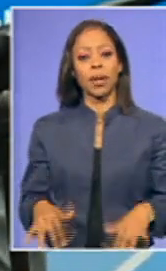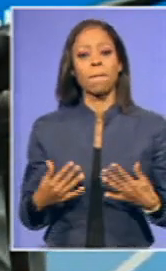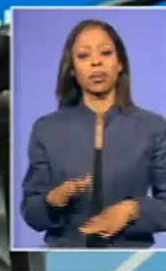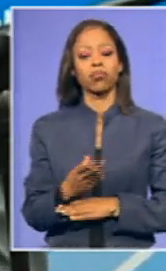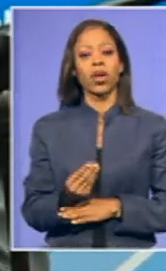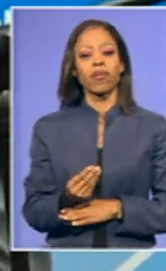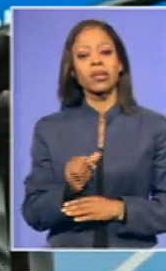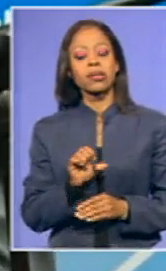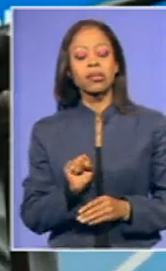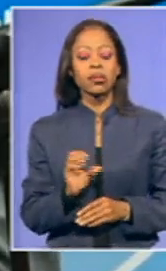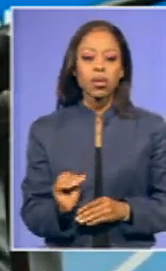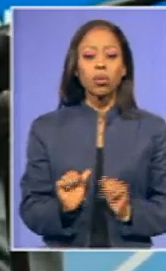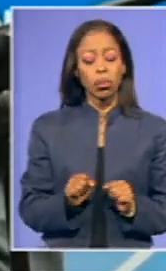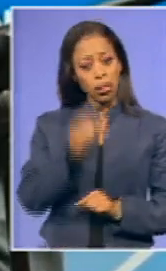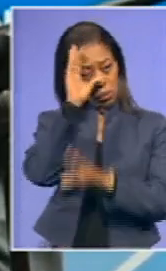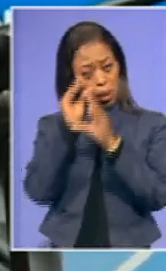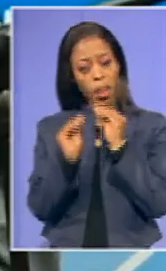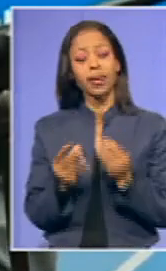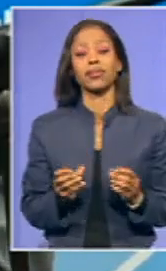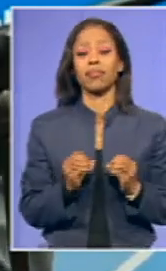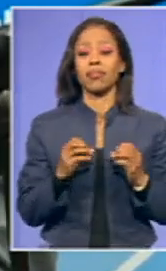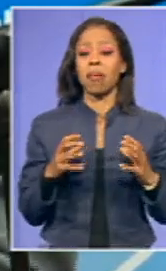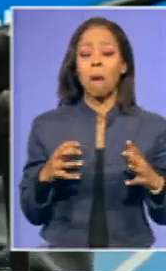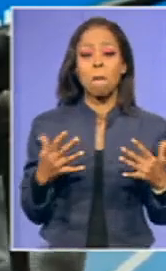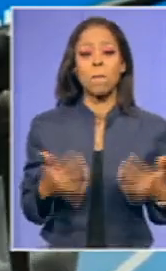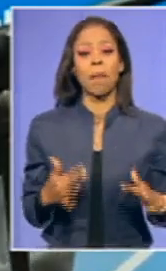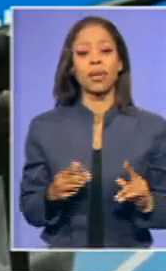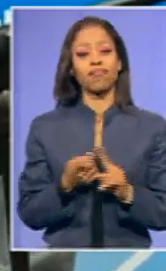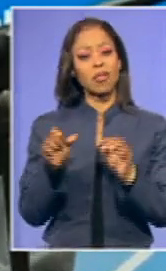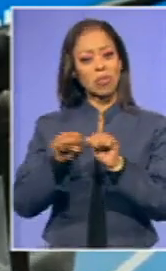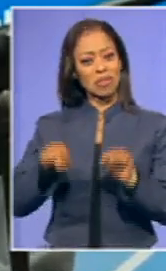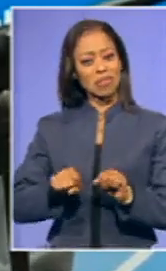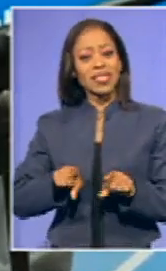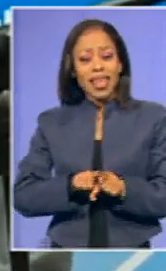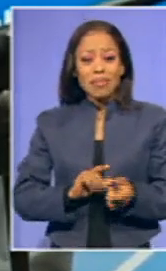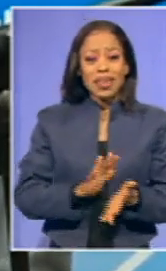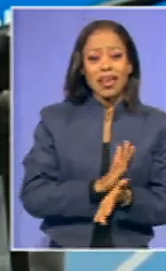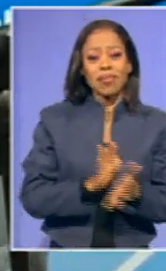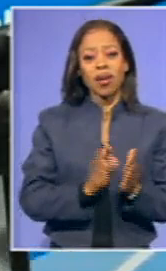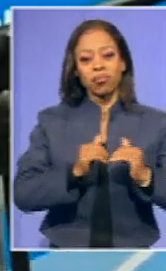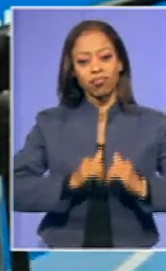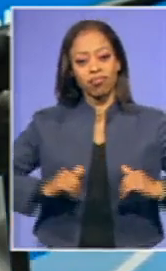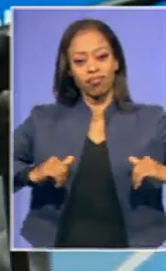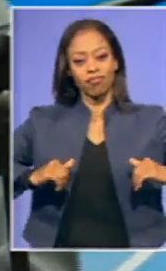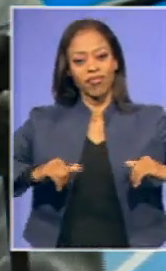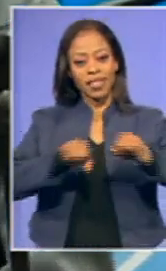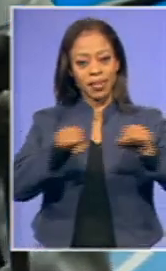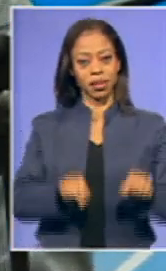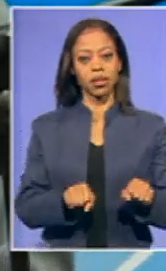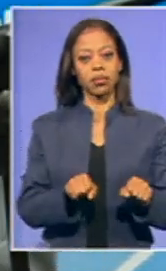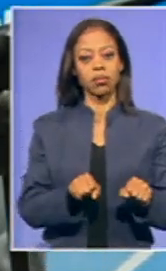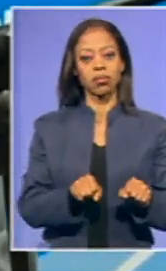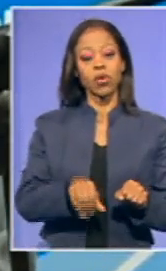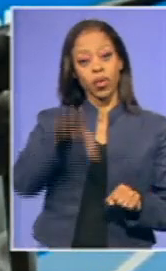we did have, and we've learned from the system, and we appreciate that we separated systems, but now we have